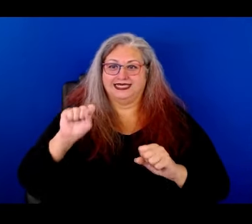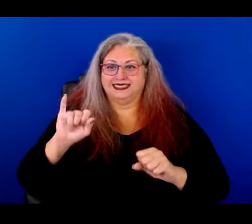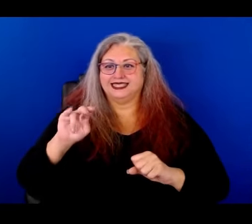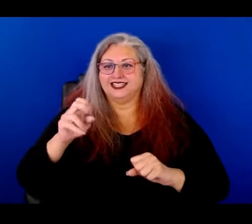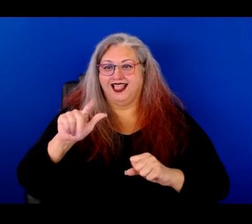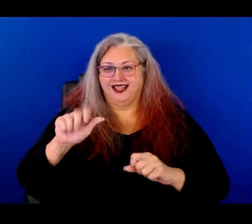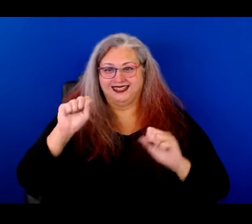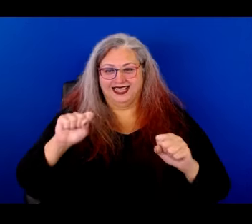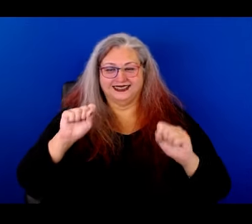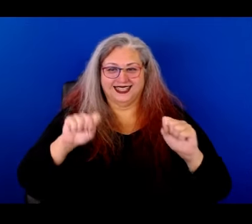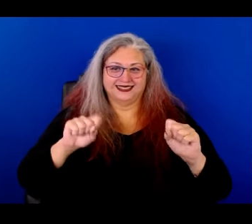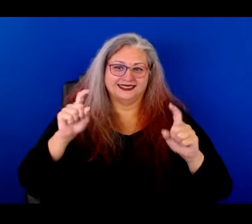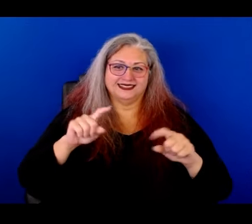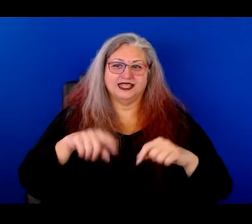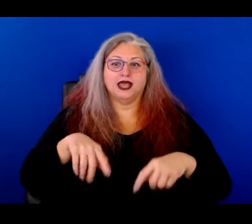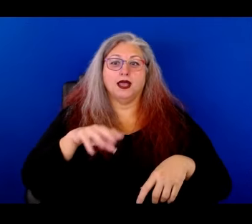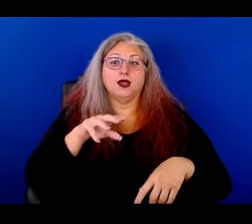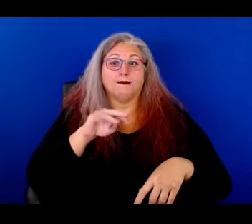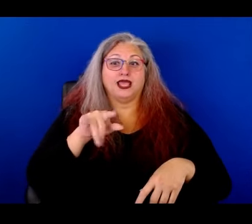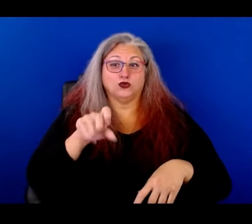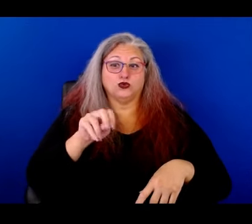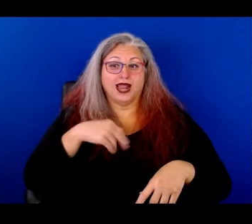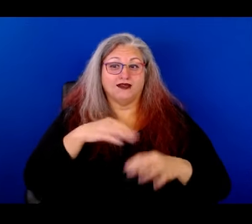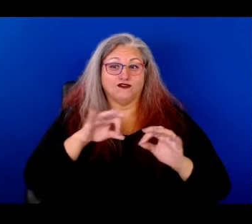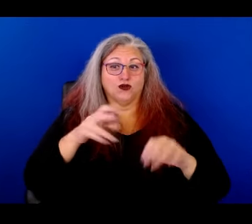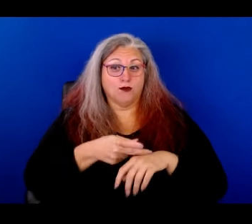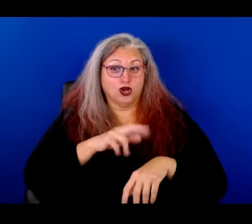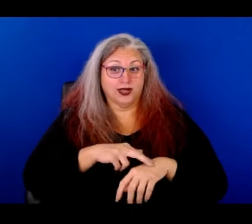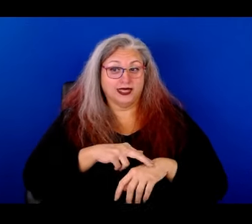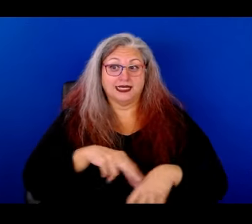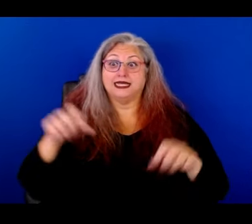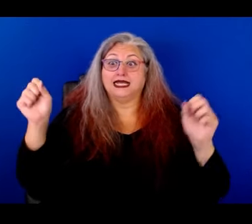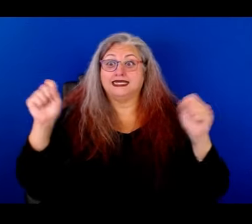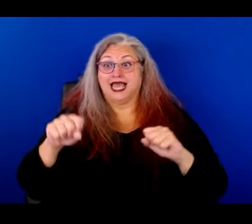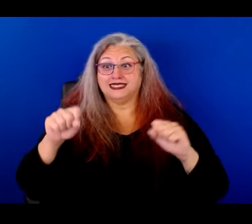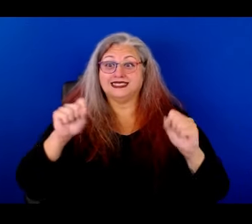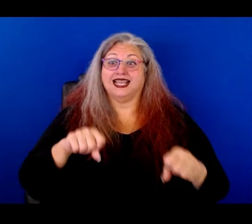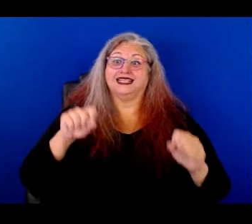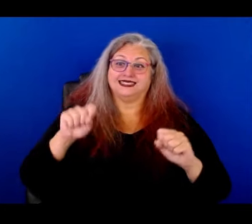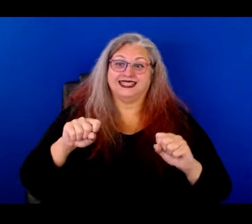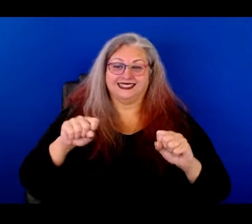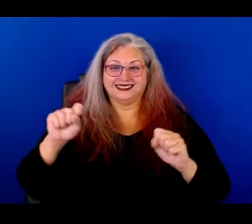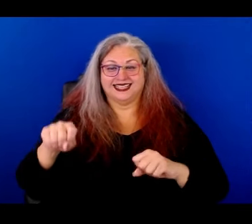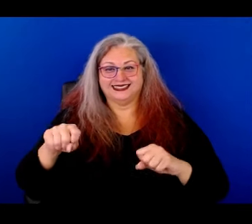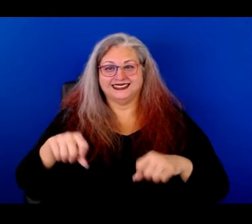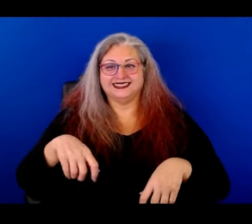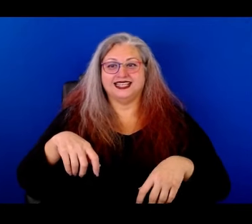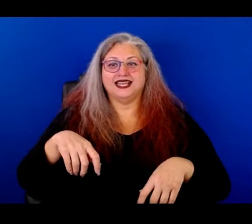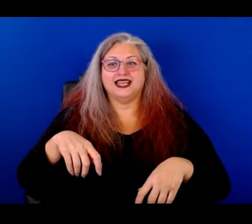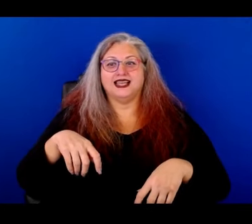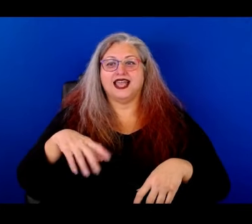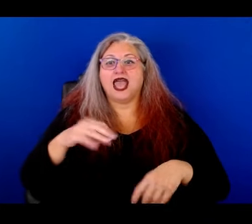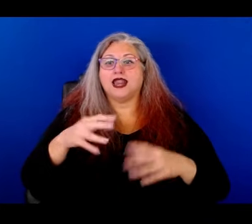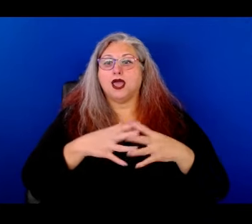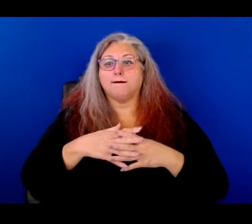Inshallah. Inshallah. You soon have a free Puerto Rico. Yes, also. Inshallah. Yes. I'll give you the